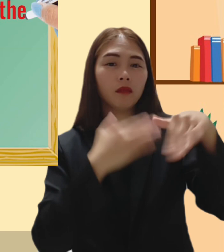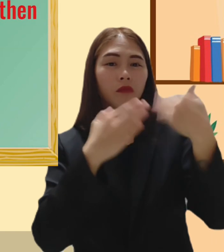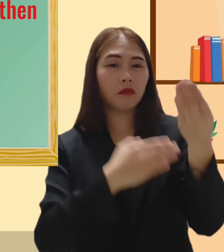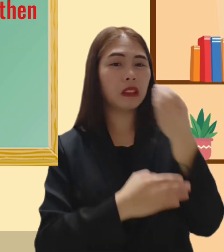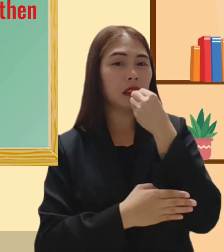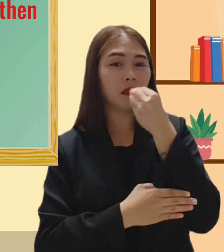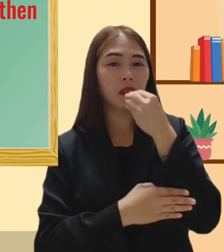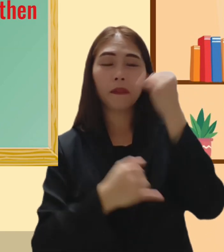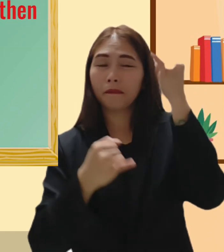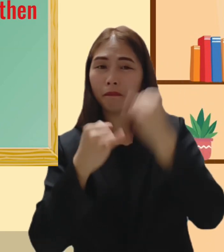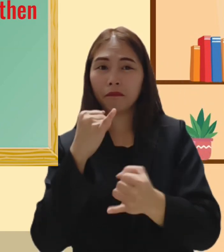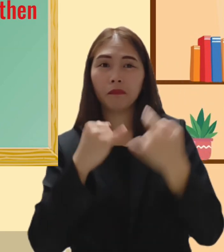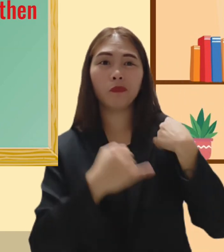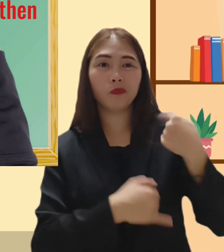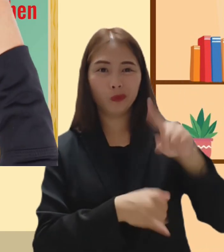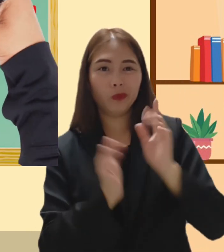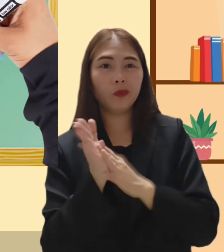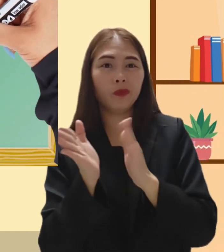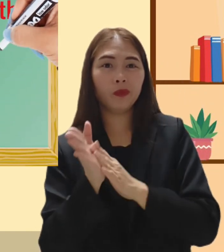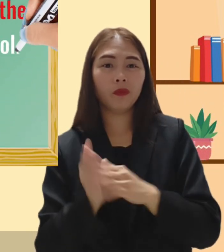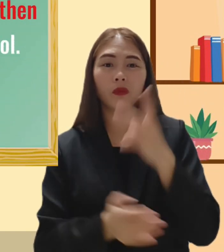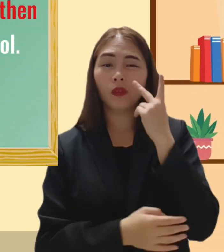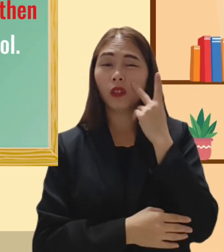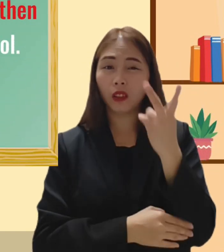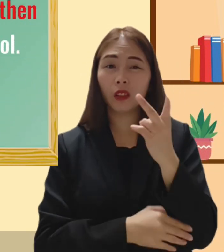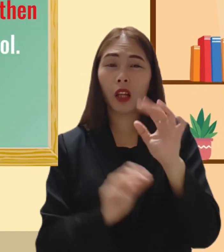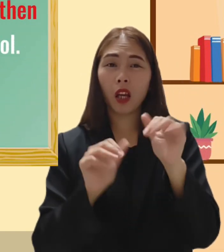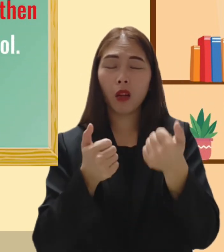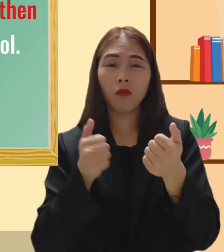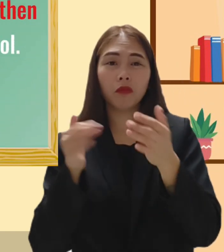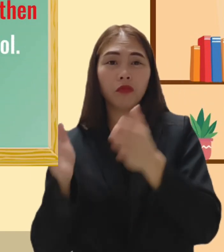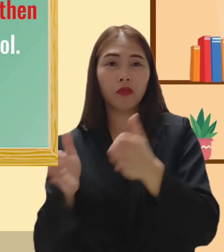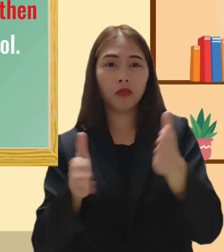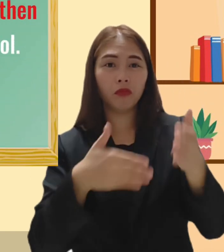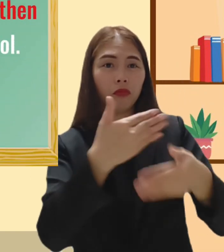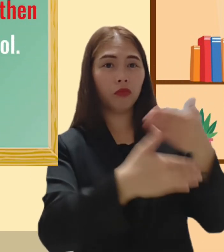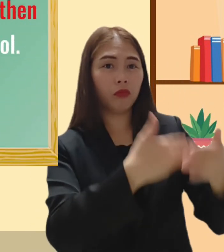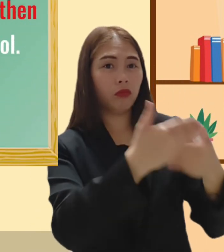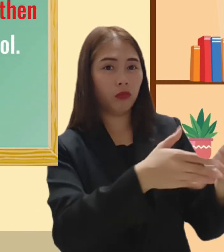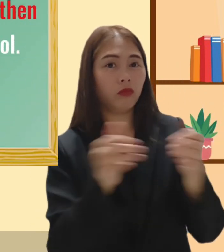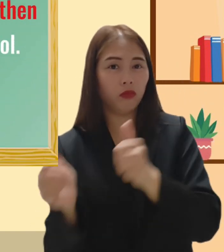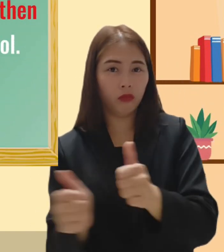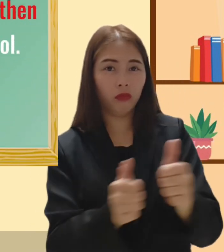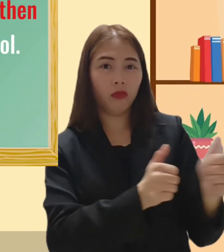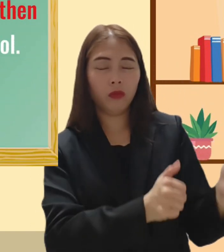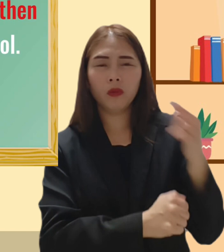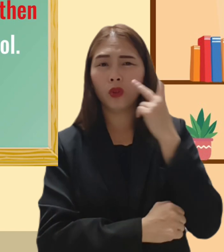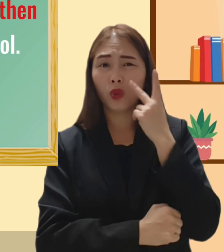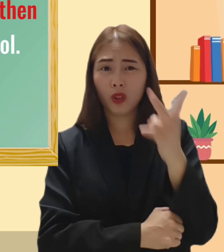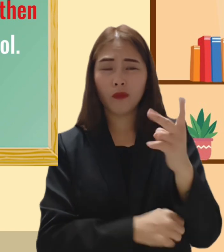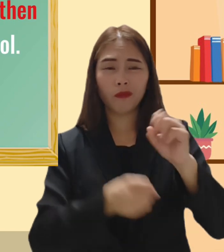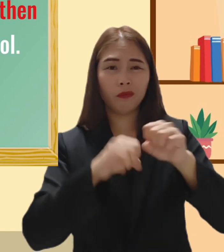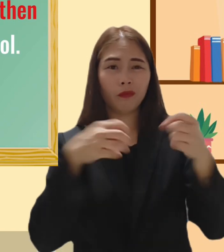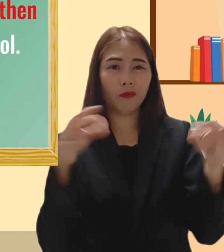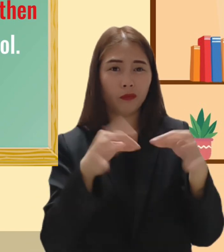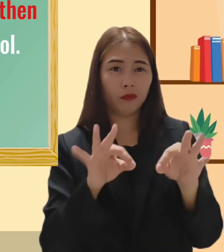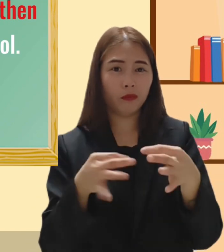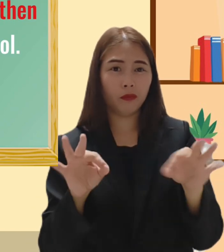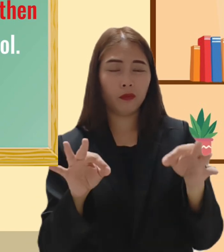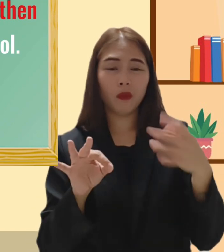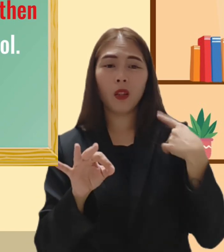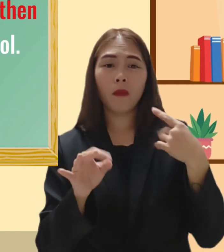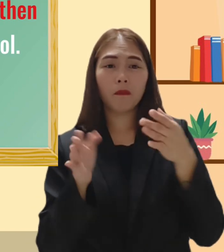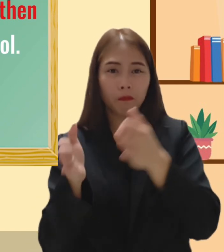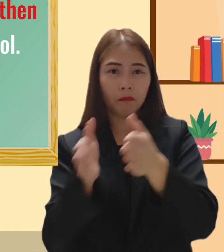teeth, then I ate breakfast, and finally, I went to school. See, that's a sequence because the events are in order. Do you notice that the